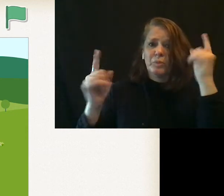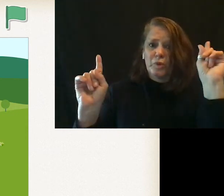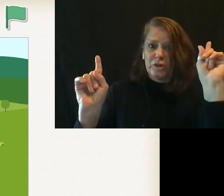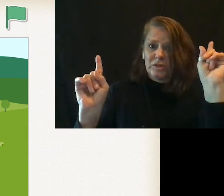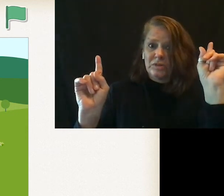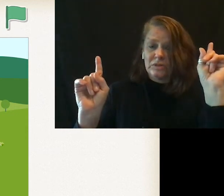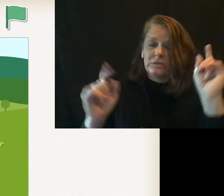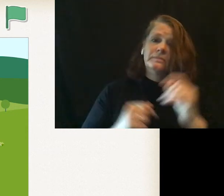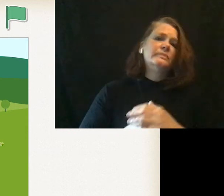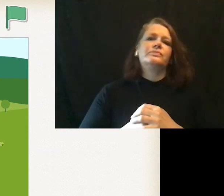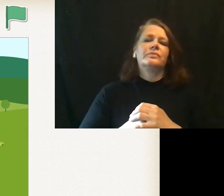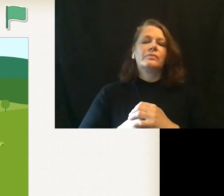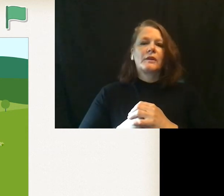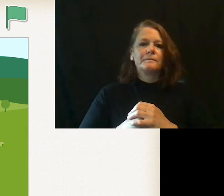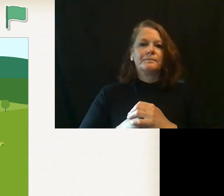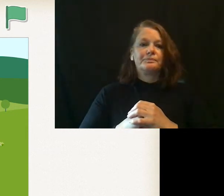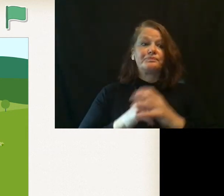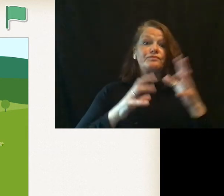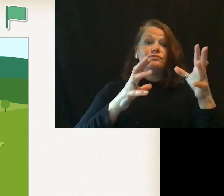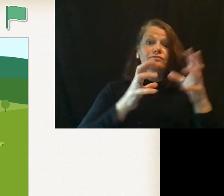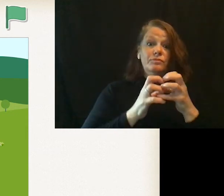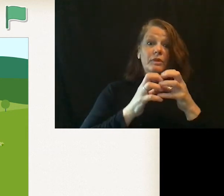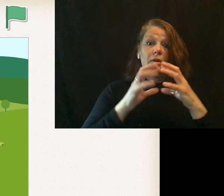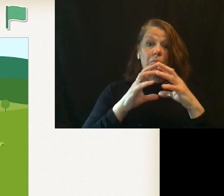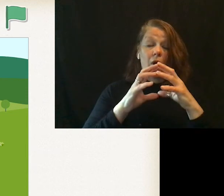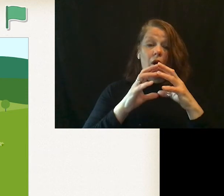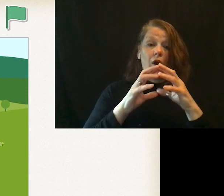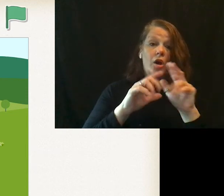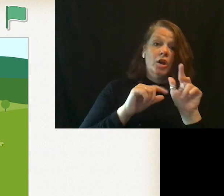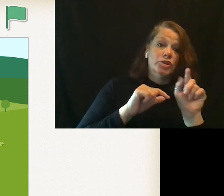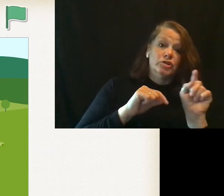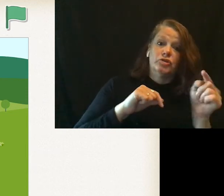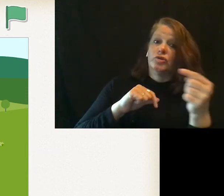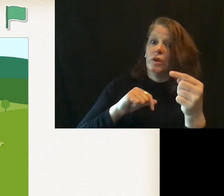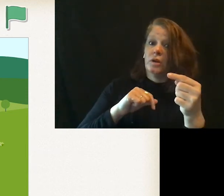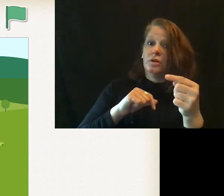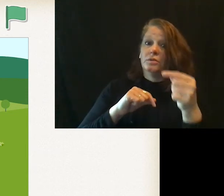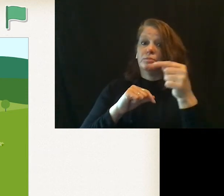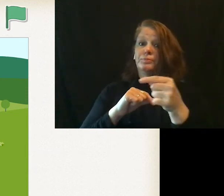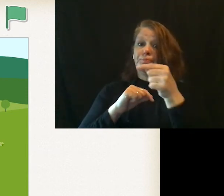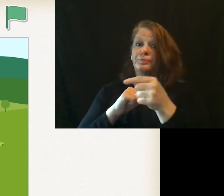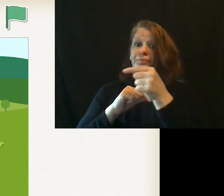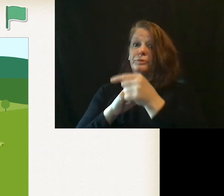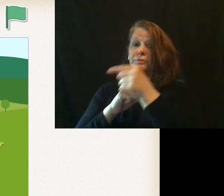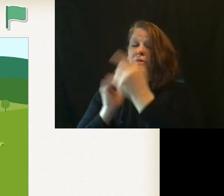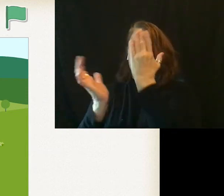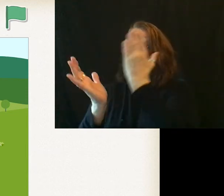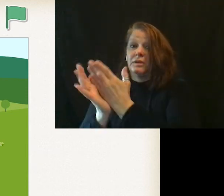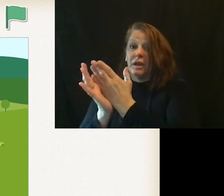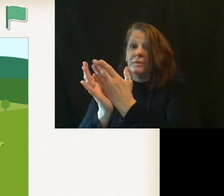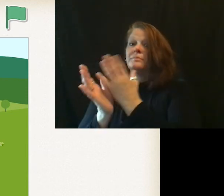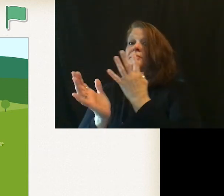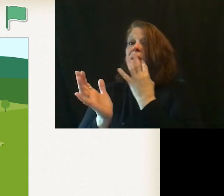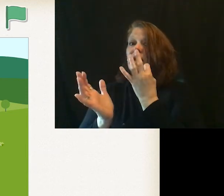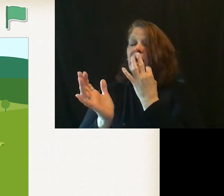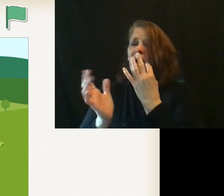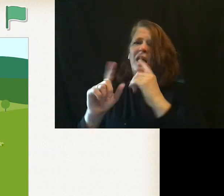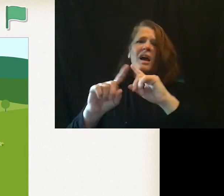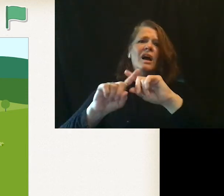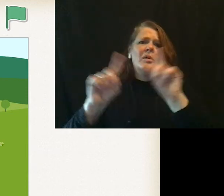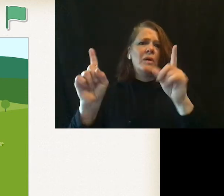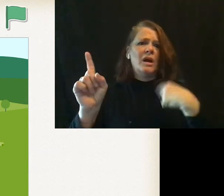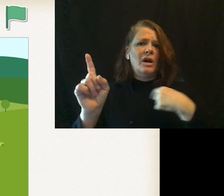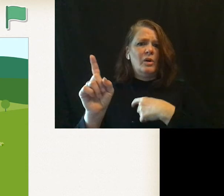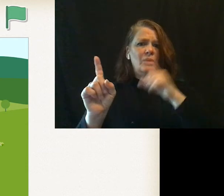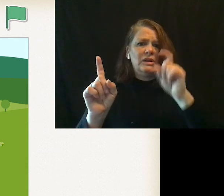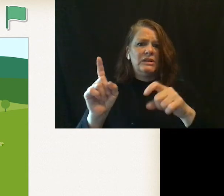maybe you guys want to go try out stuff on your own. So to do this, I'd recommend you guys check out the Explore menu for inspiration. To do